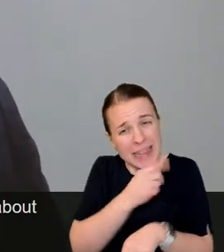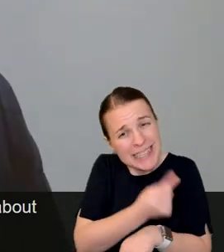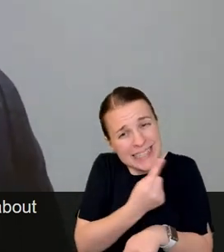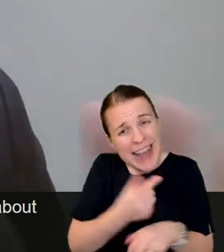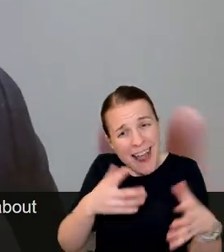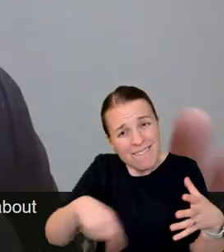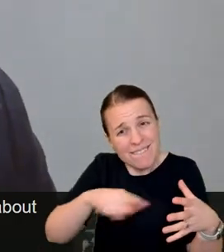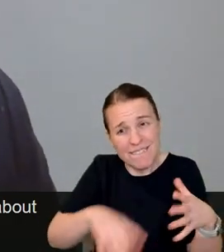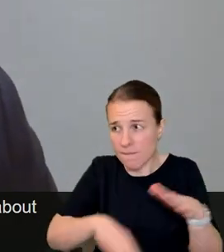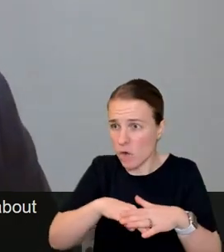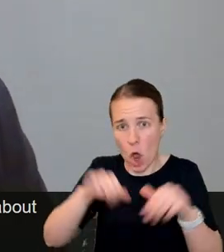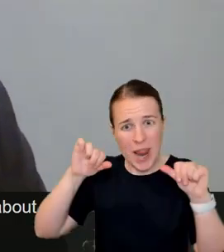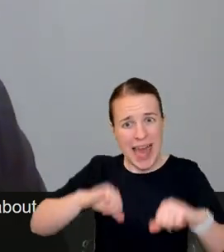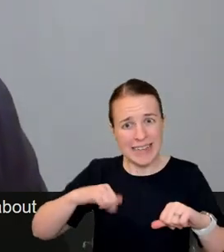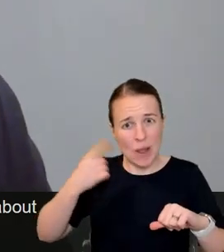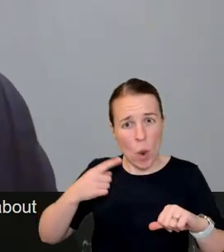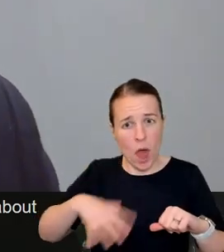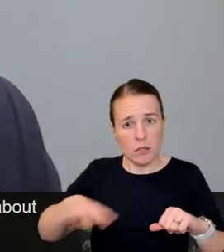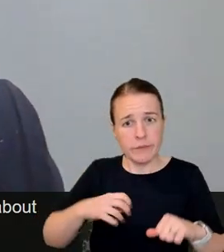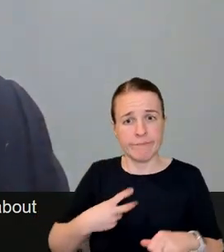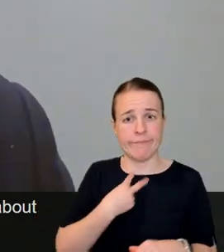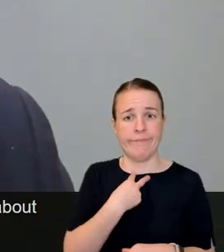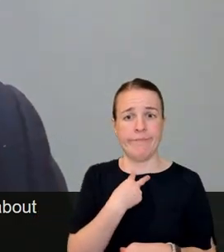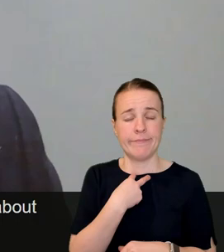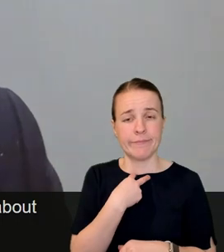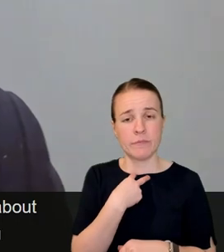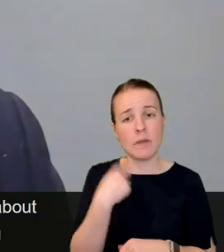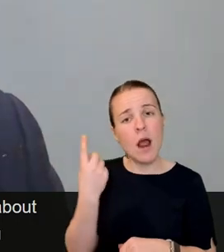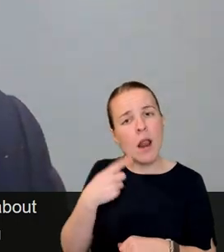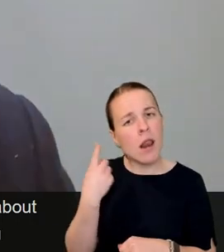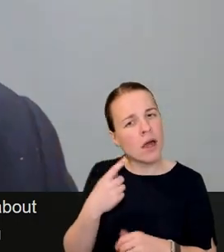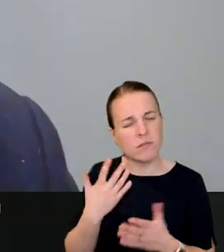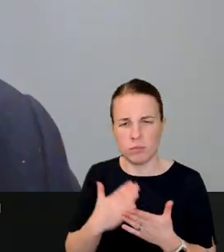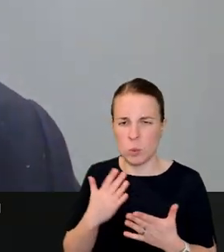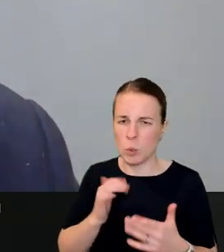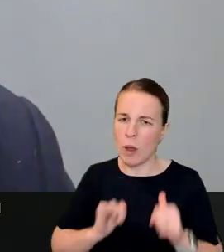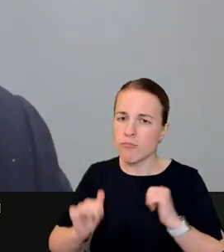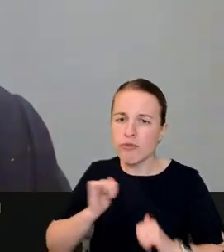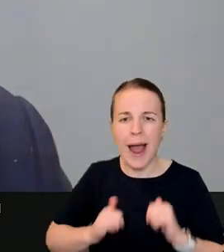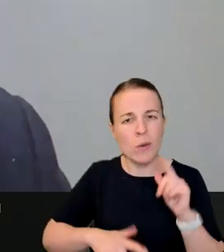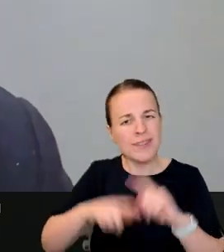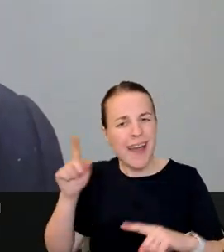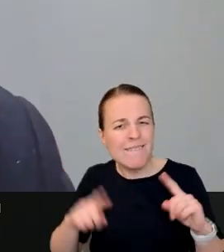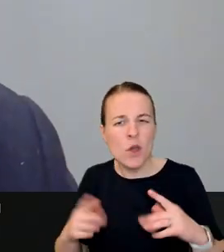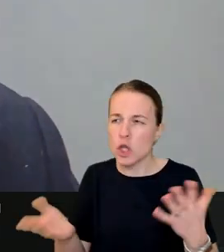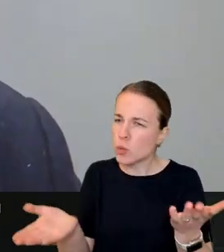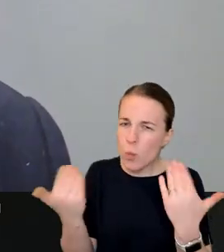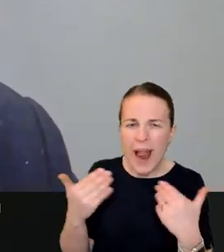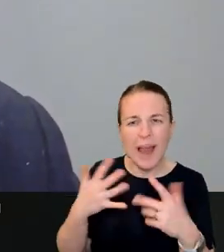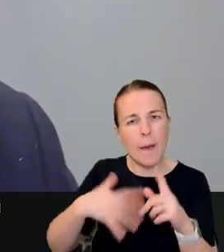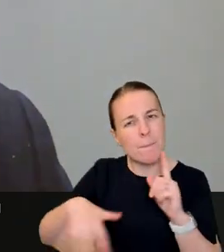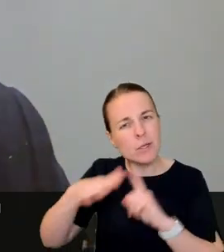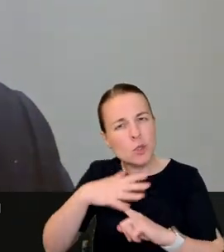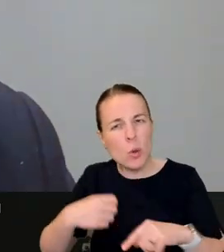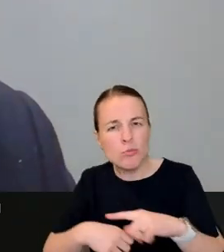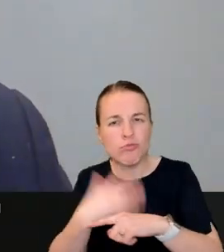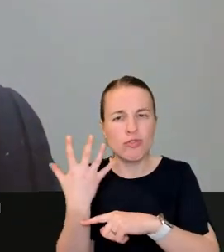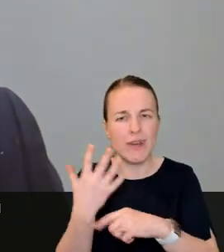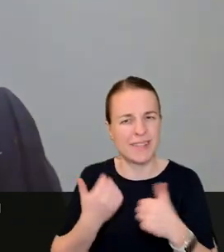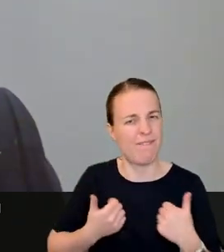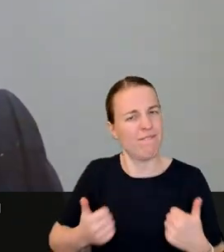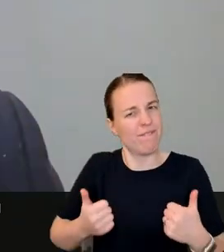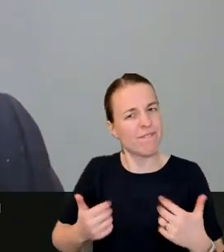it's, you know, London is a proudly diverse, welcoming, socially progressive, and above all,